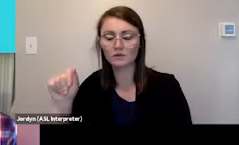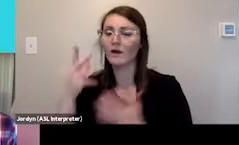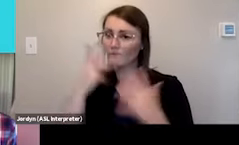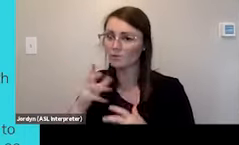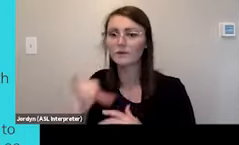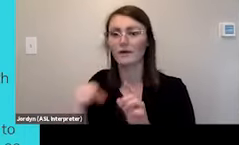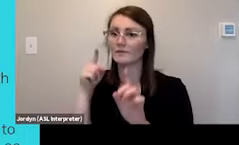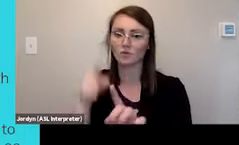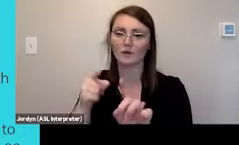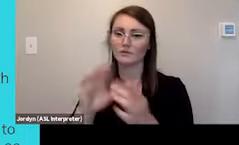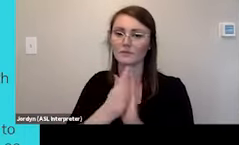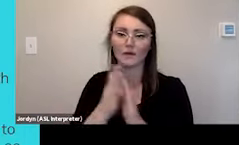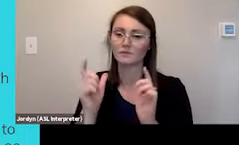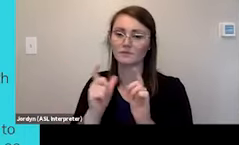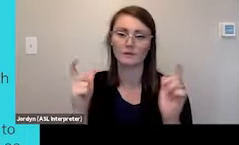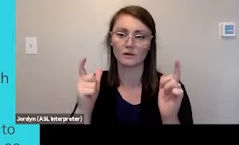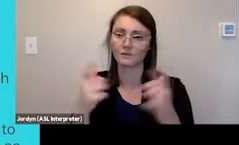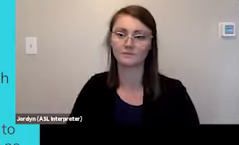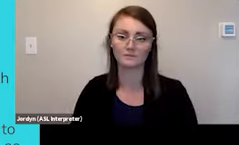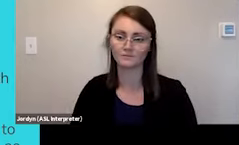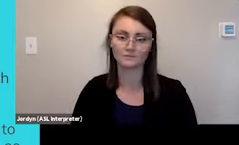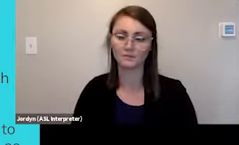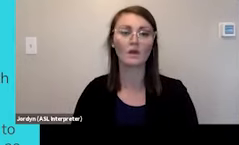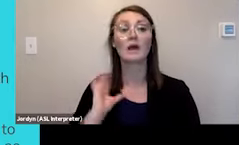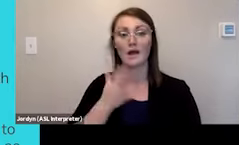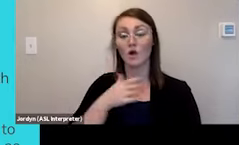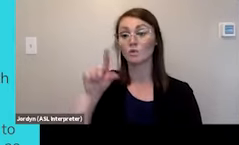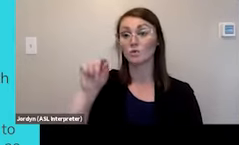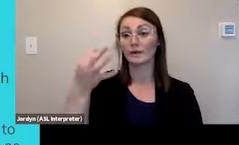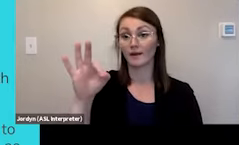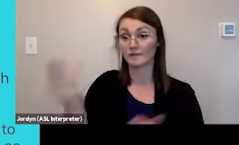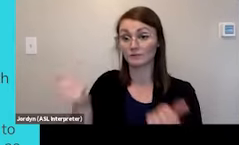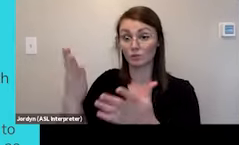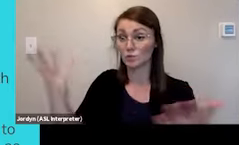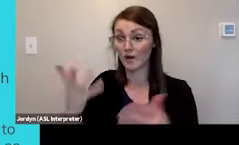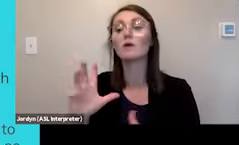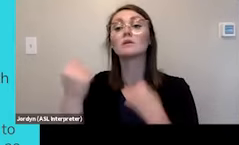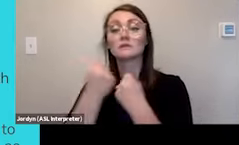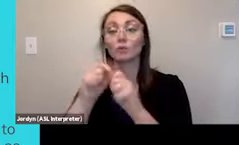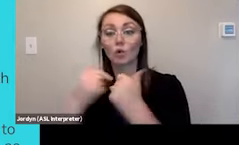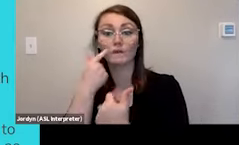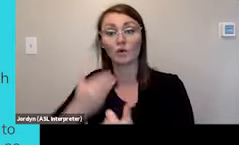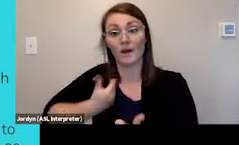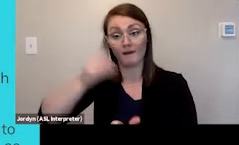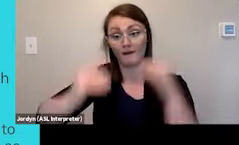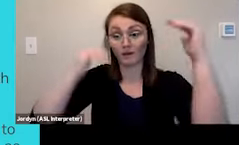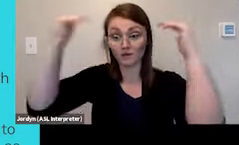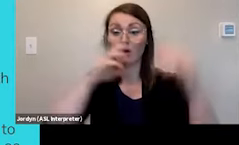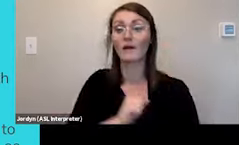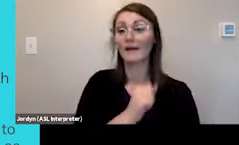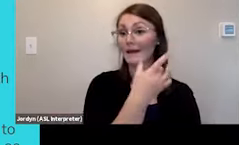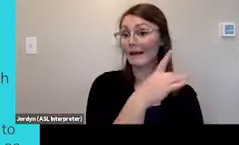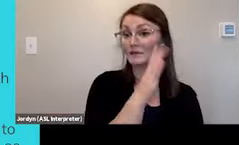to stop. Our 2019 proposal is a support group for young adults ages 18 to under